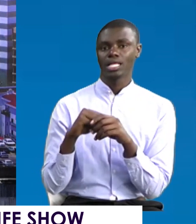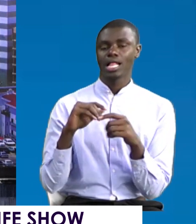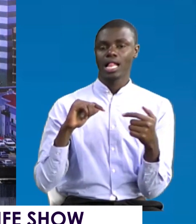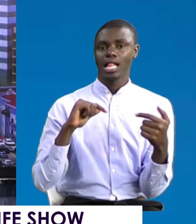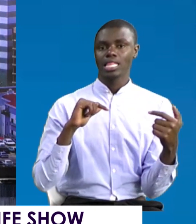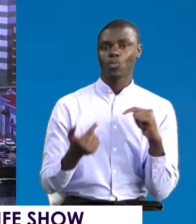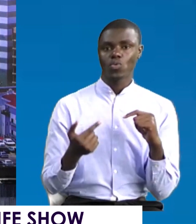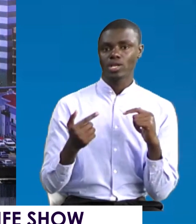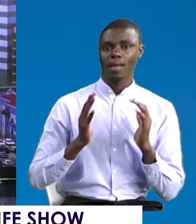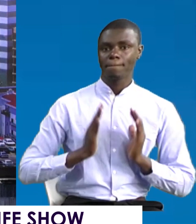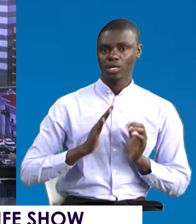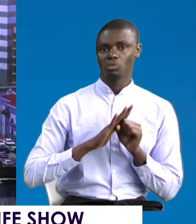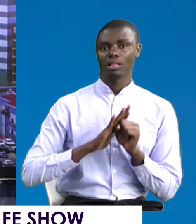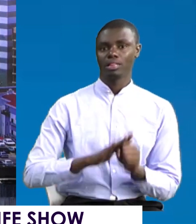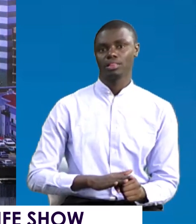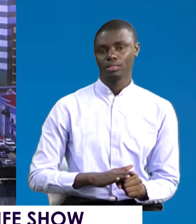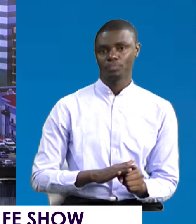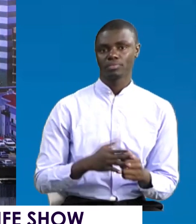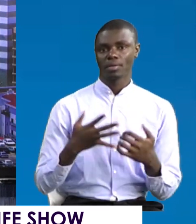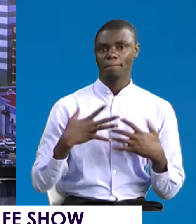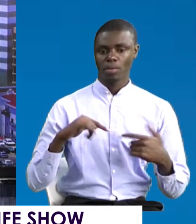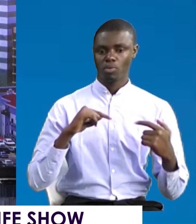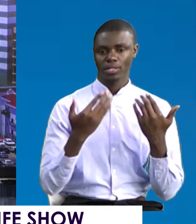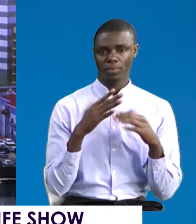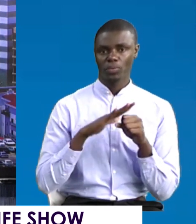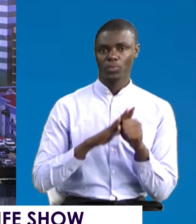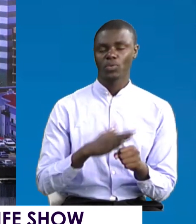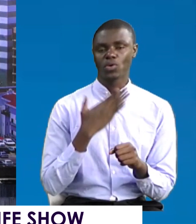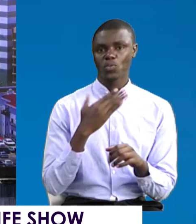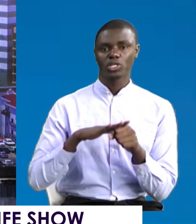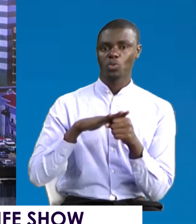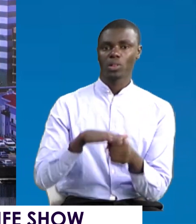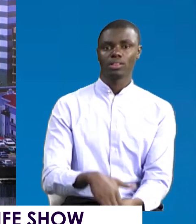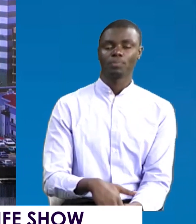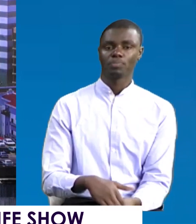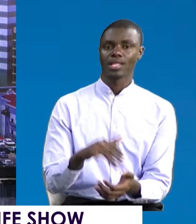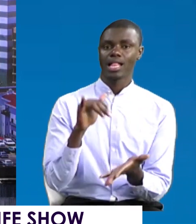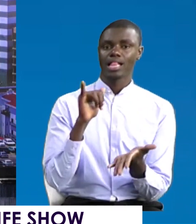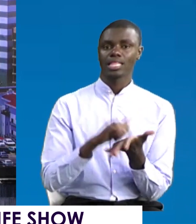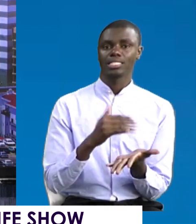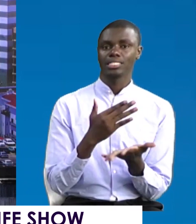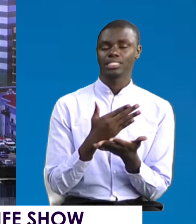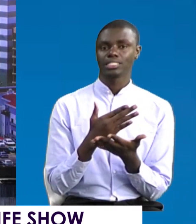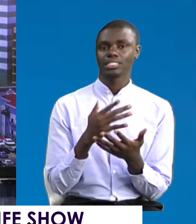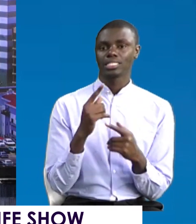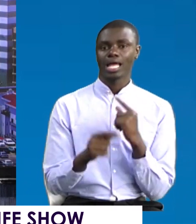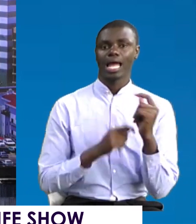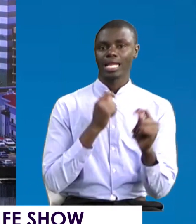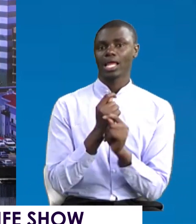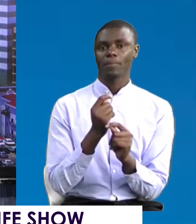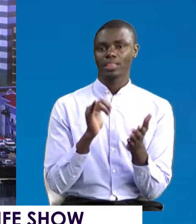wounded down, the people that have hurt. They want to put them down. That is a certain type, a